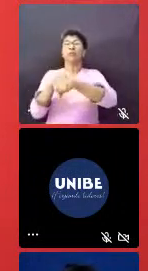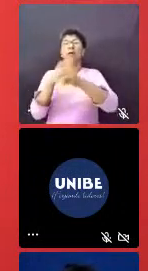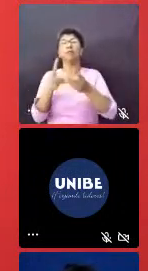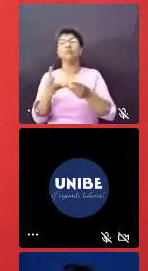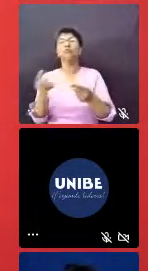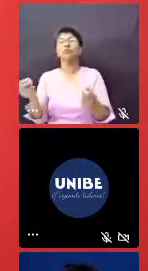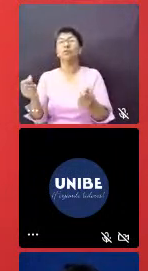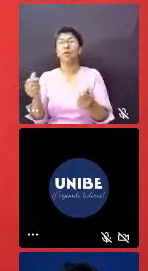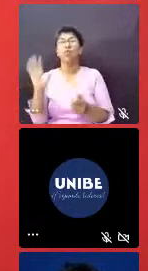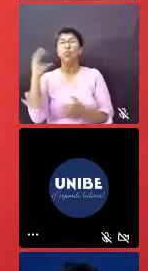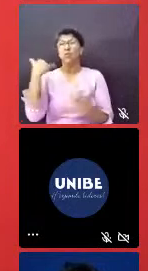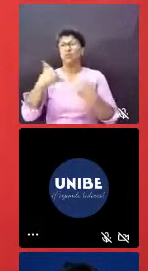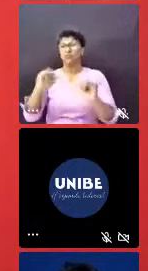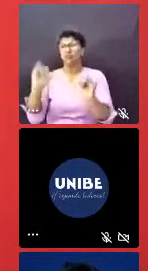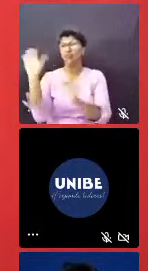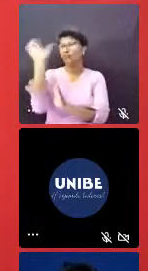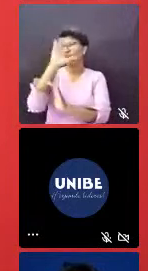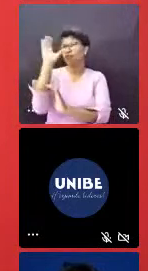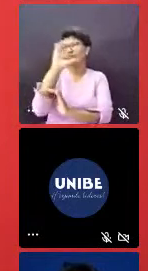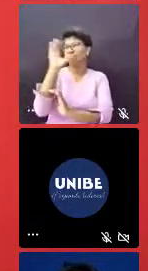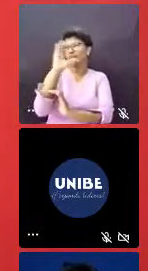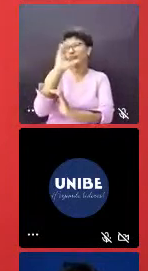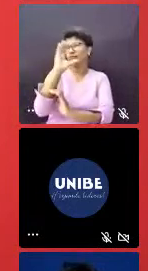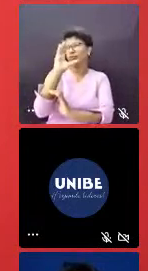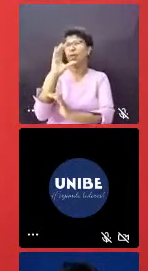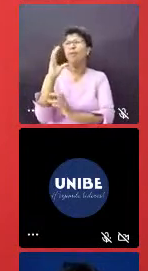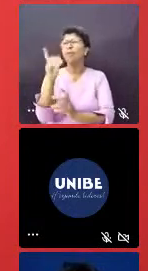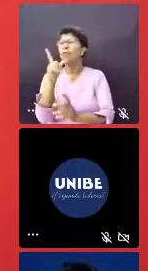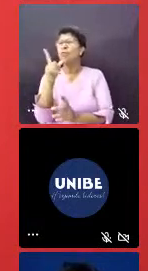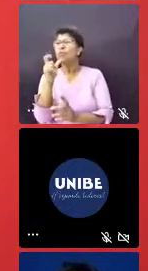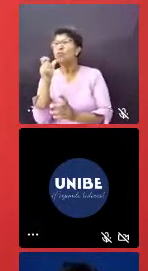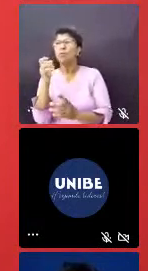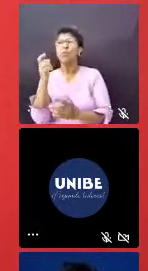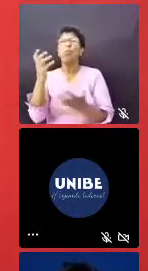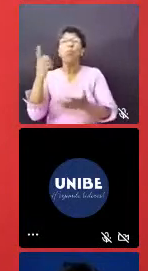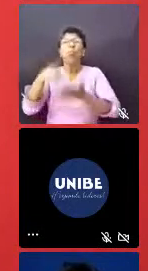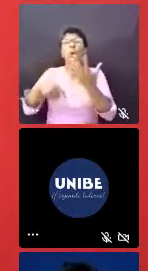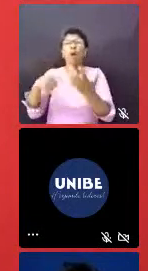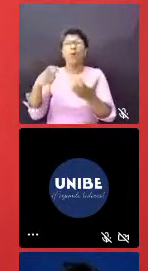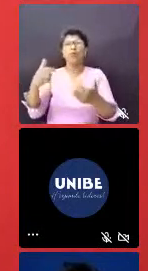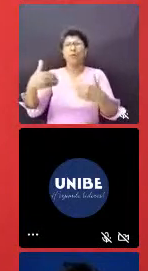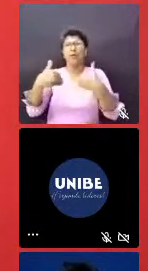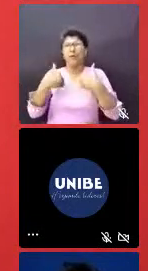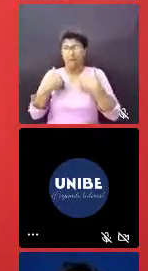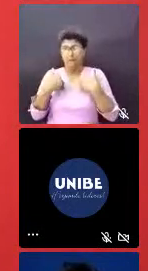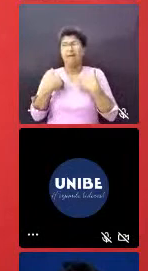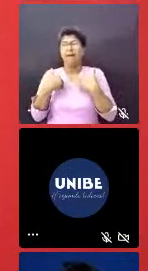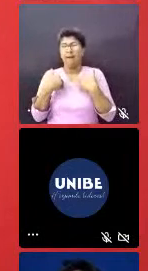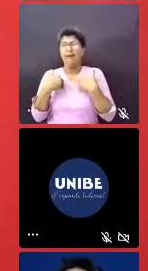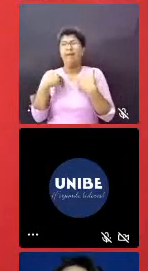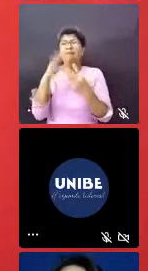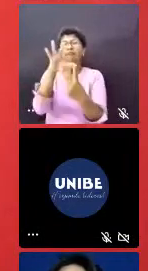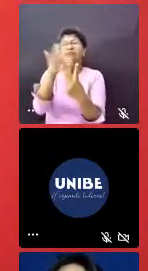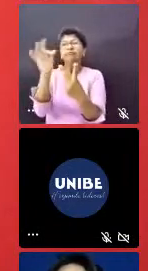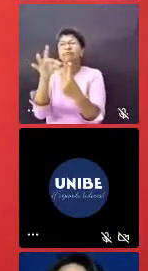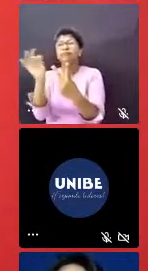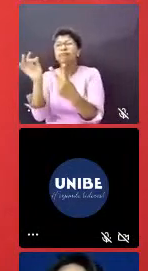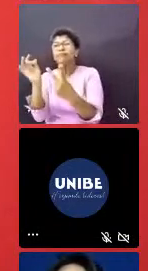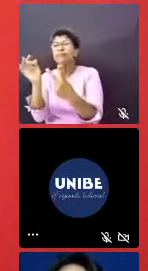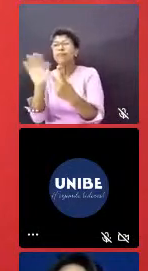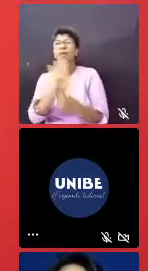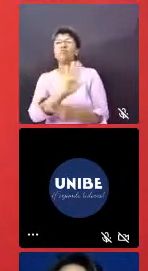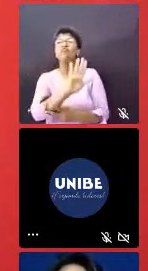for alternatives. I'm very interested to hear what alternatives there might be in your